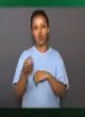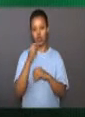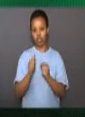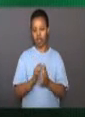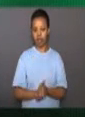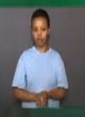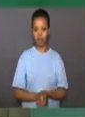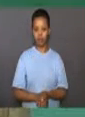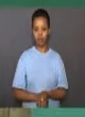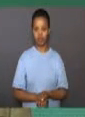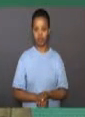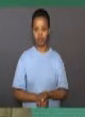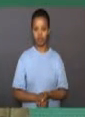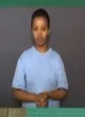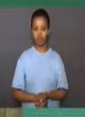as well.